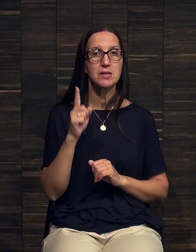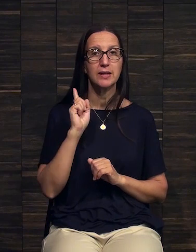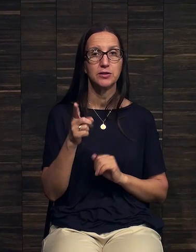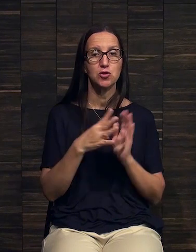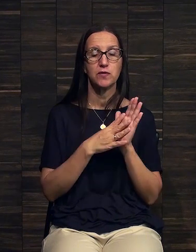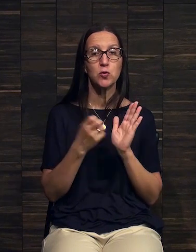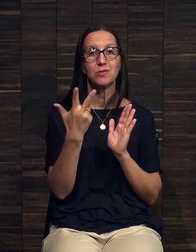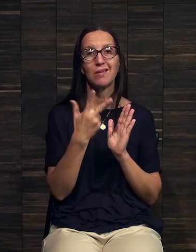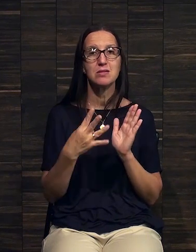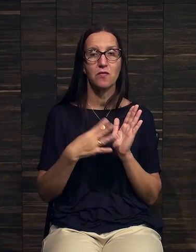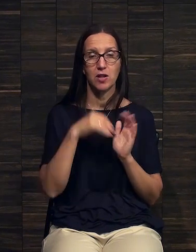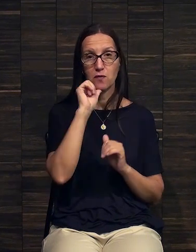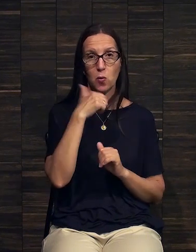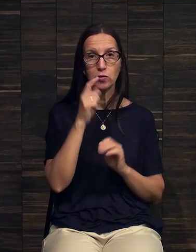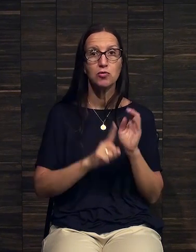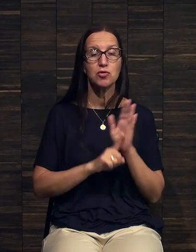from August of